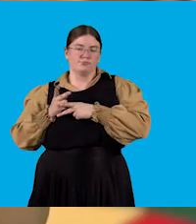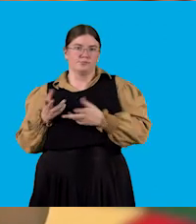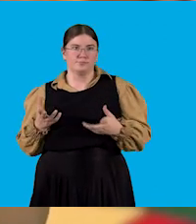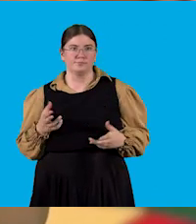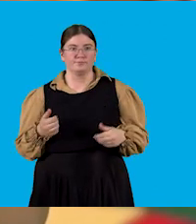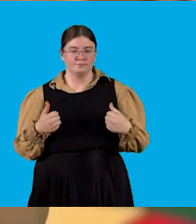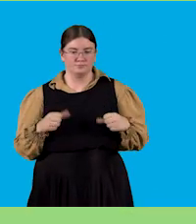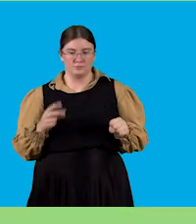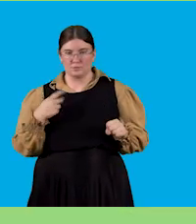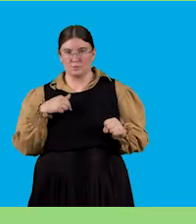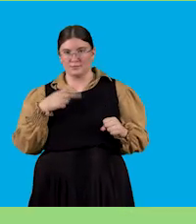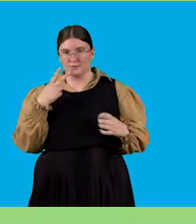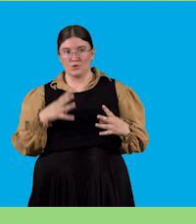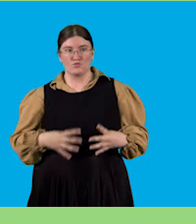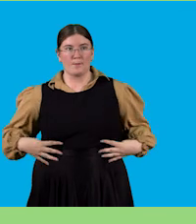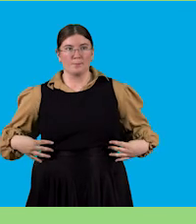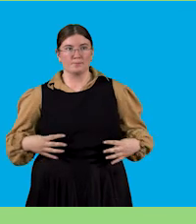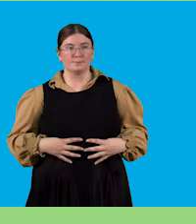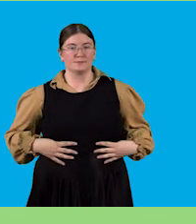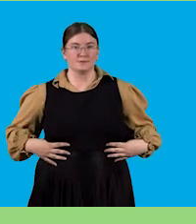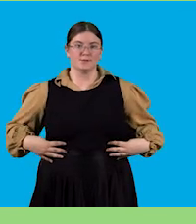Next components, we are looking at the ribs.